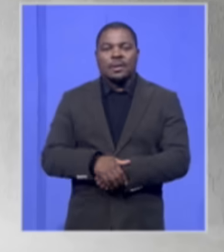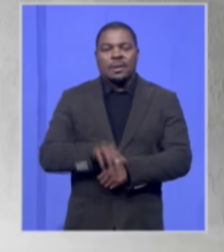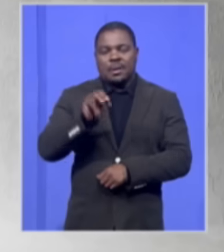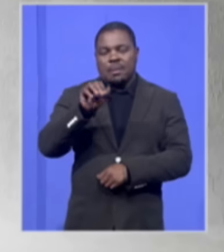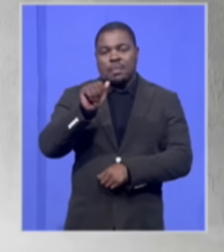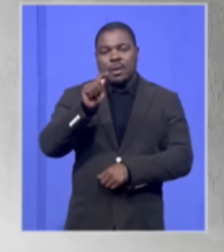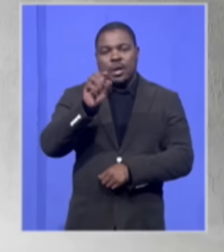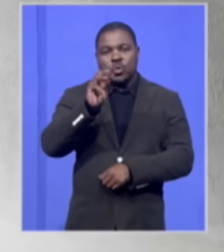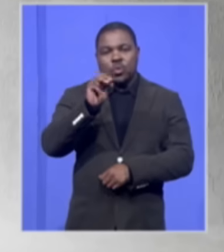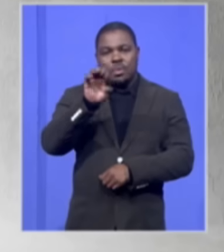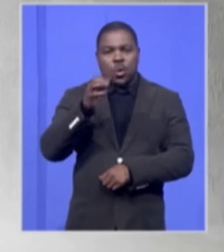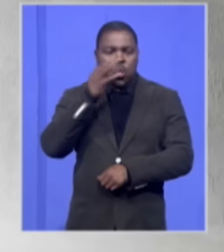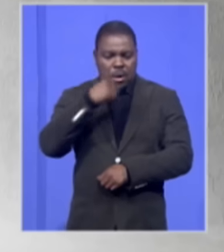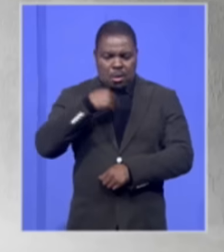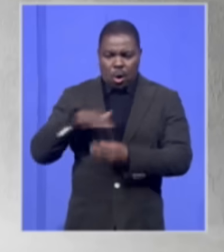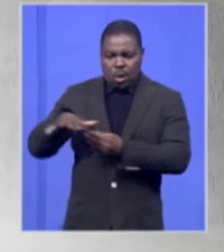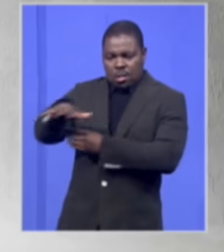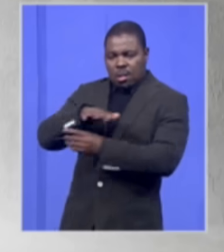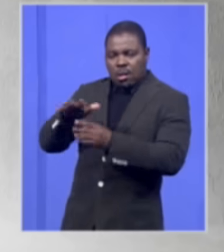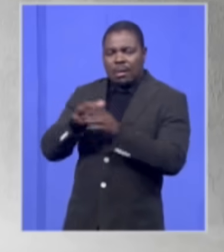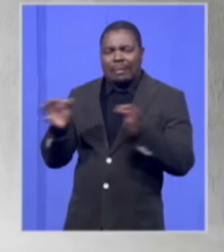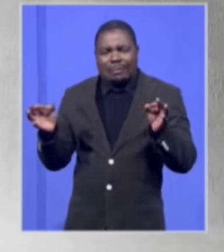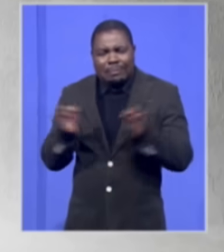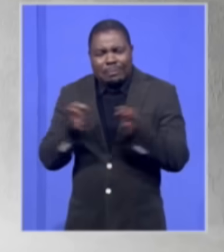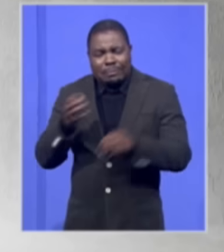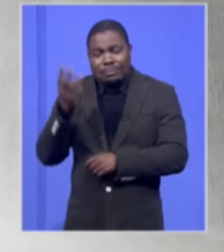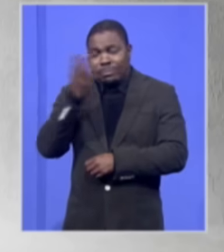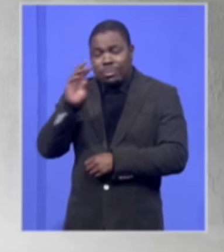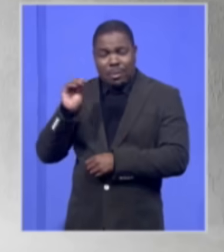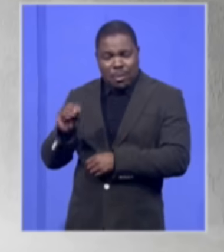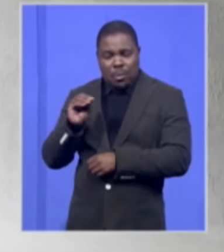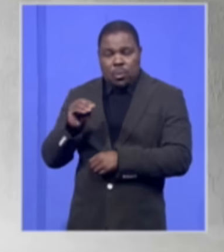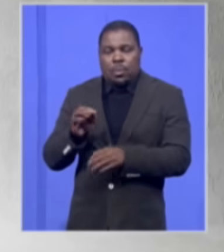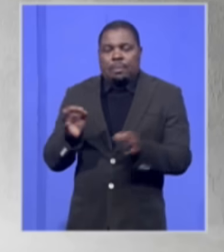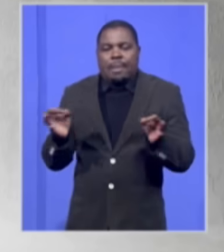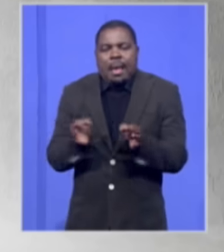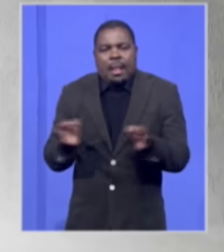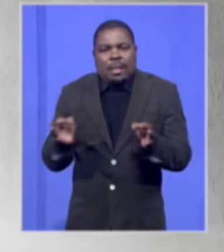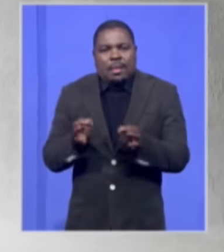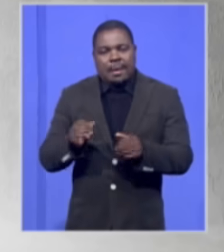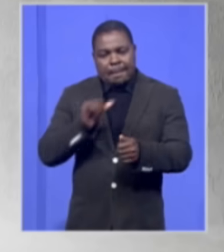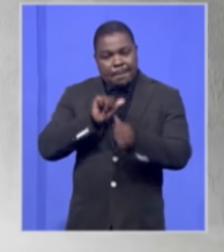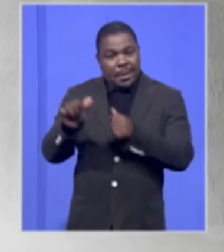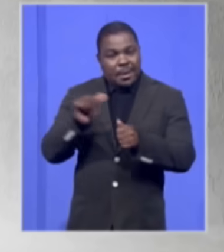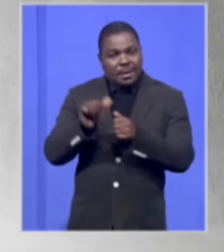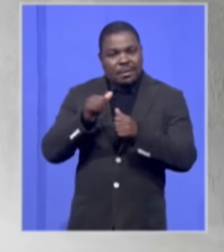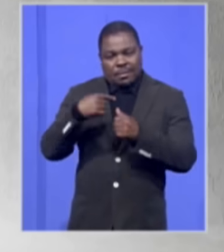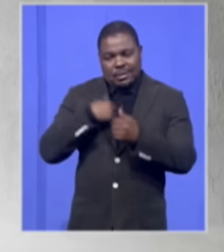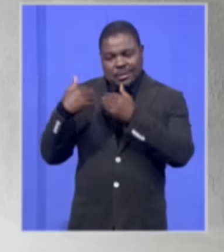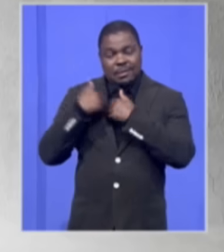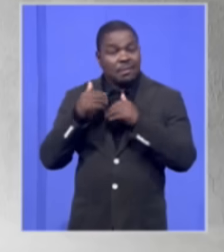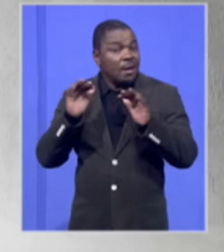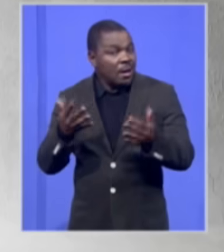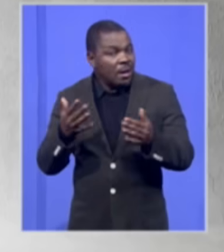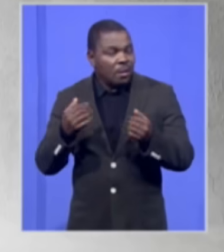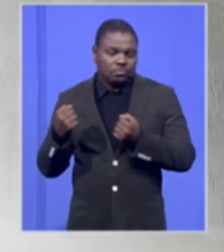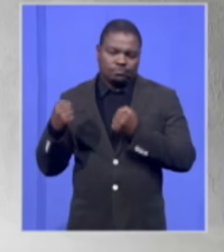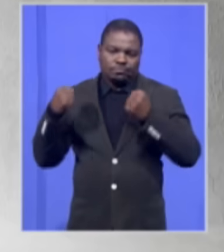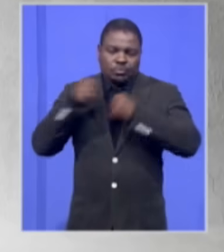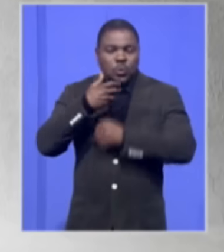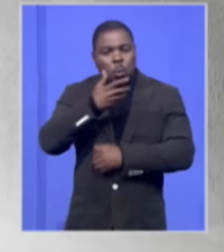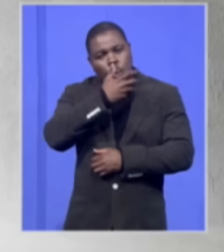o re ka tikologong ya gešo go be go foka moya le motonyi wa go tsenelela marapong. Mokgwa o mokaone wa gore motho a dula a bolokegile ke go apara diaparo